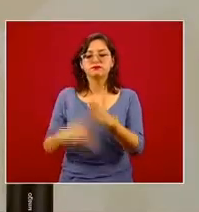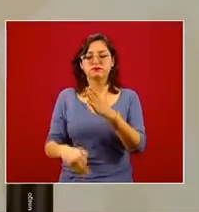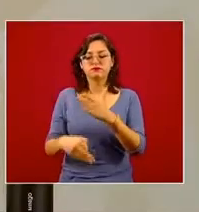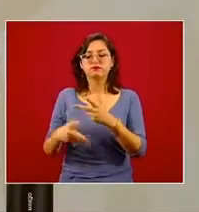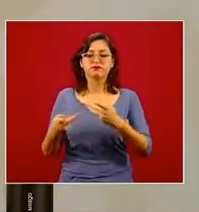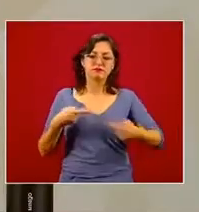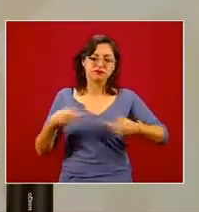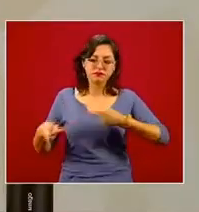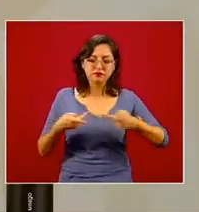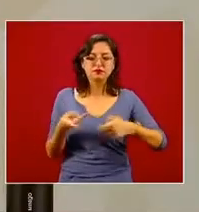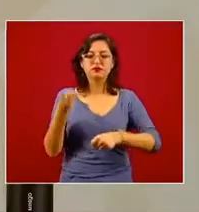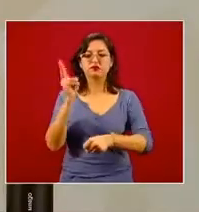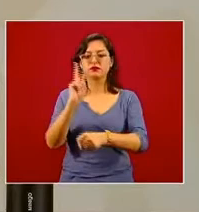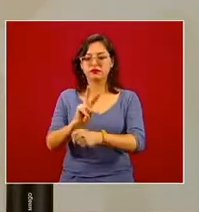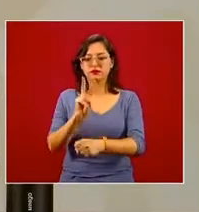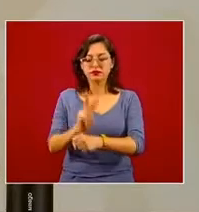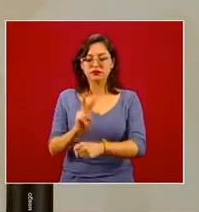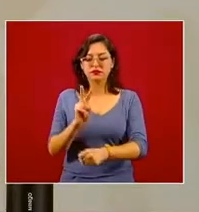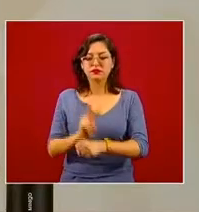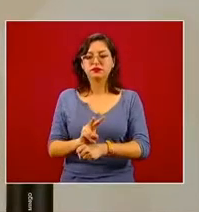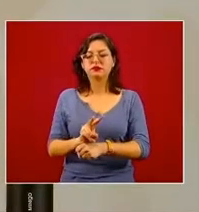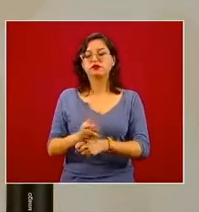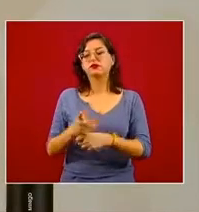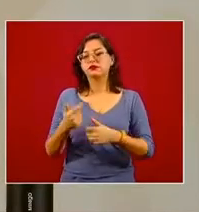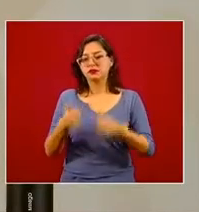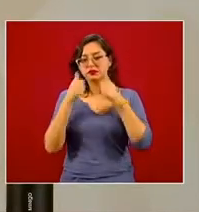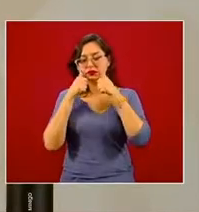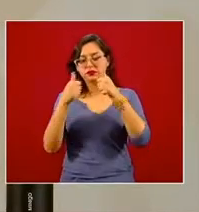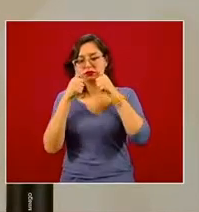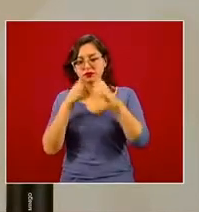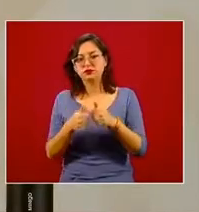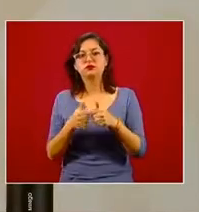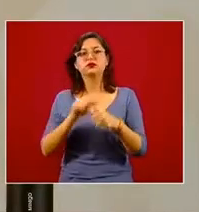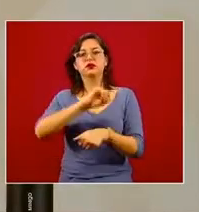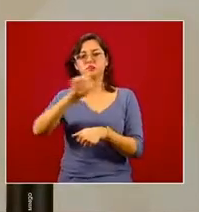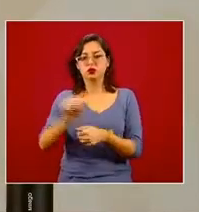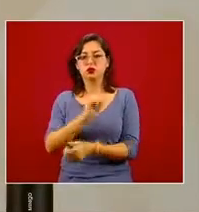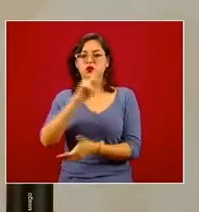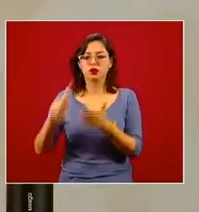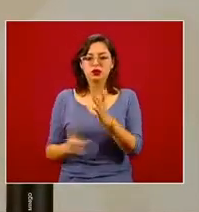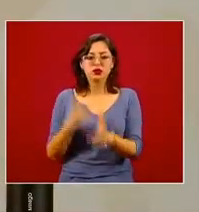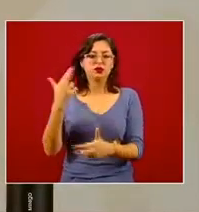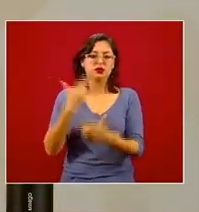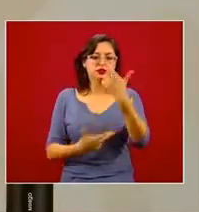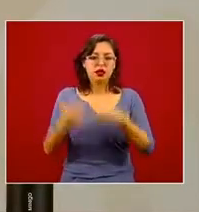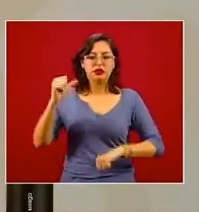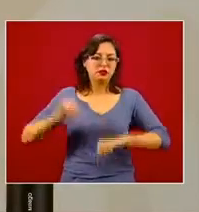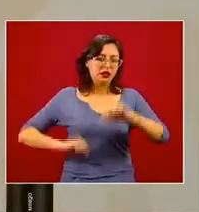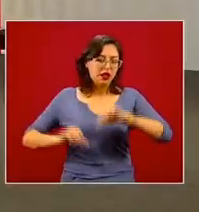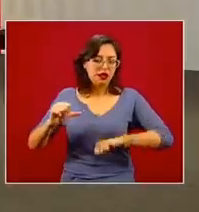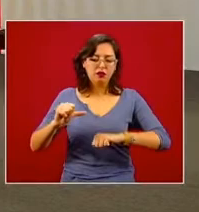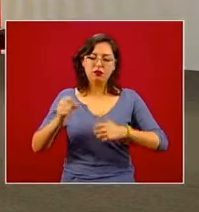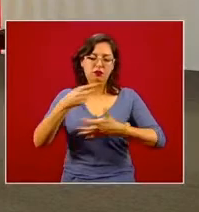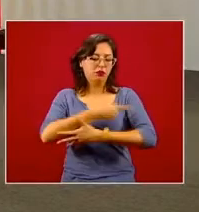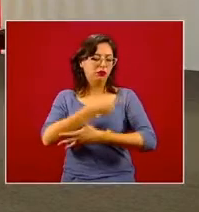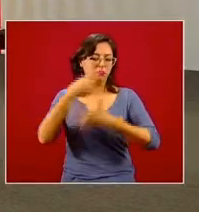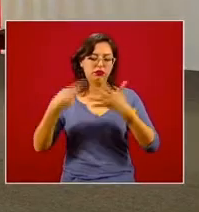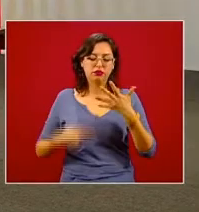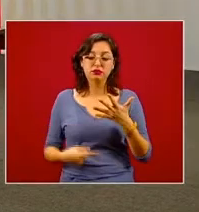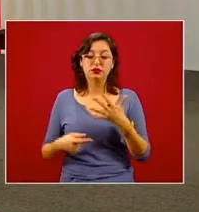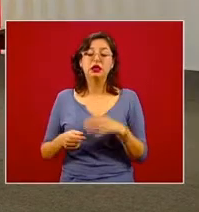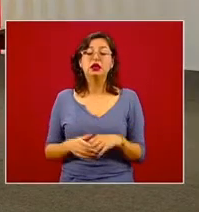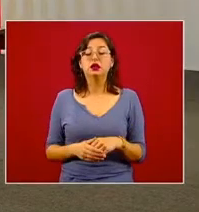scientific evidence and technical evidence can help us create new ways of acting, this in